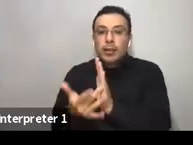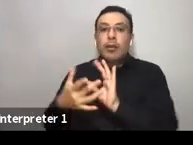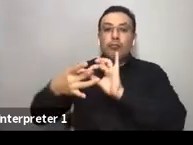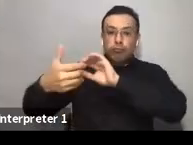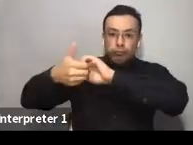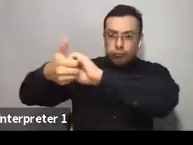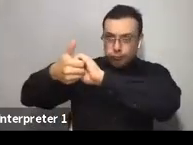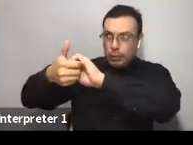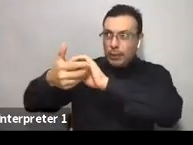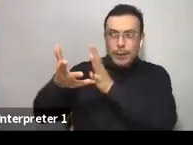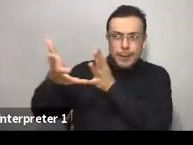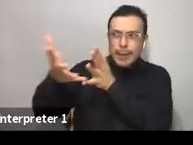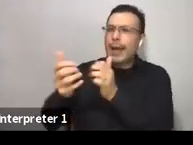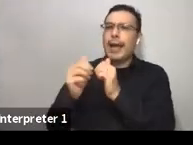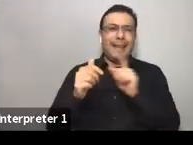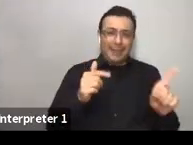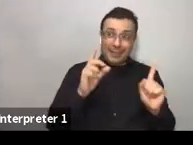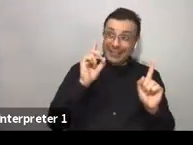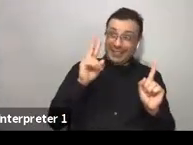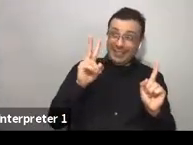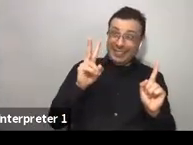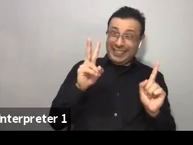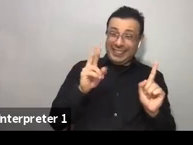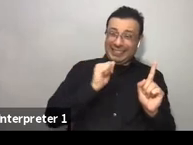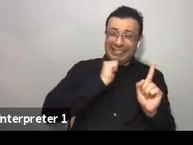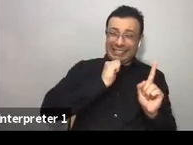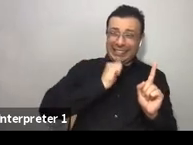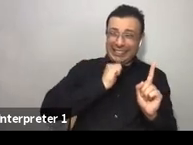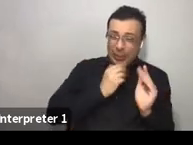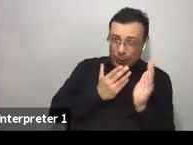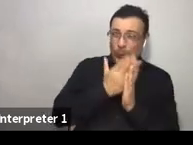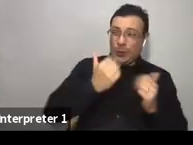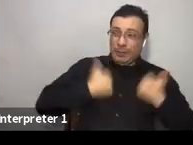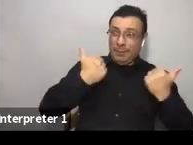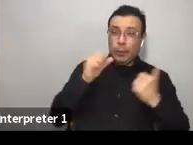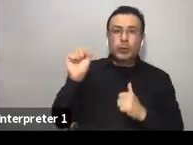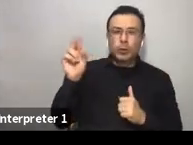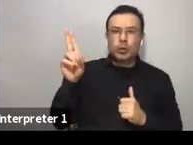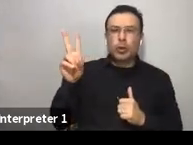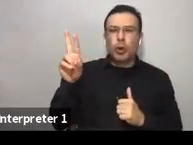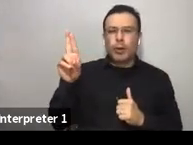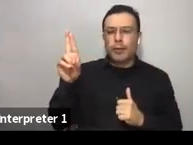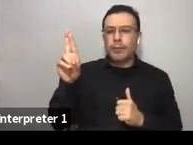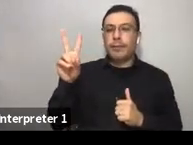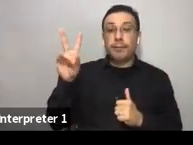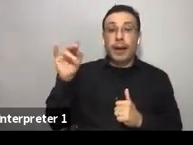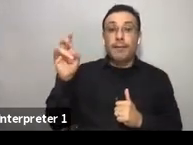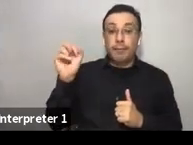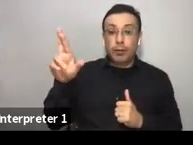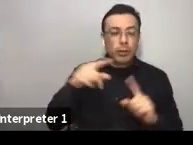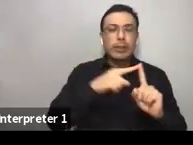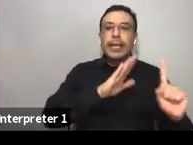are on, how to improve laws that are out there to protect survivors' safety and